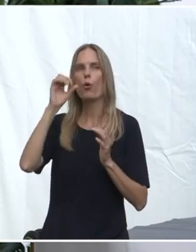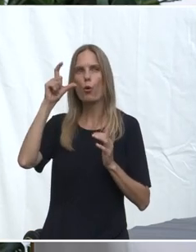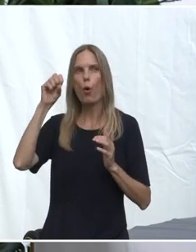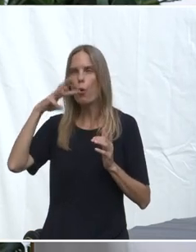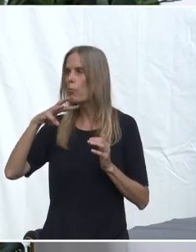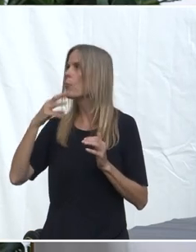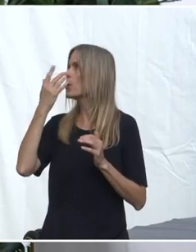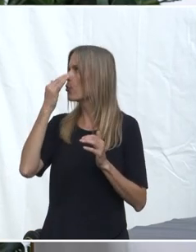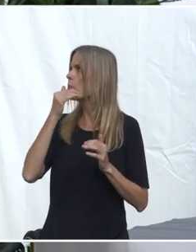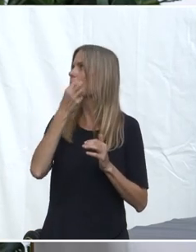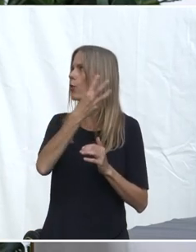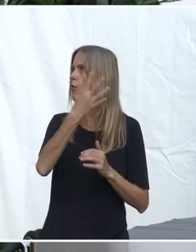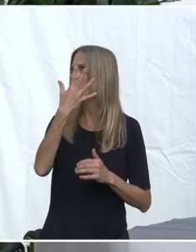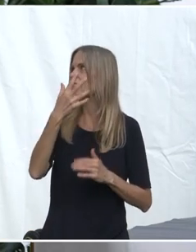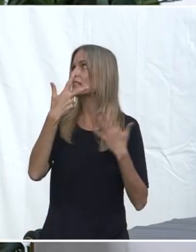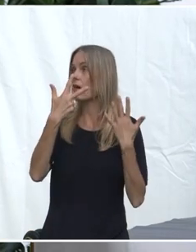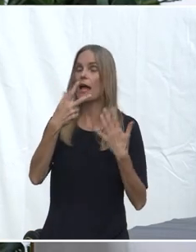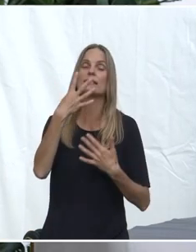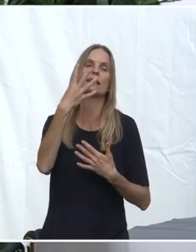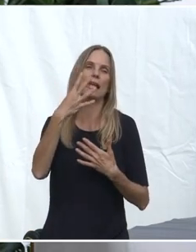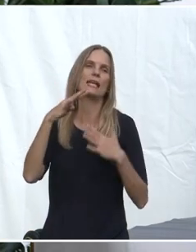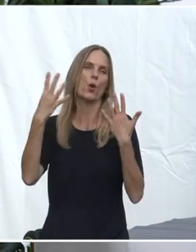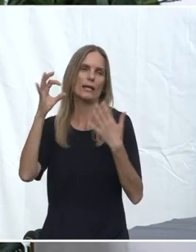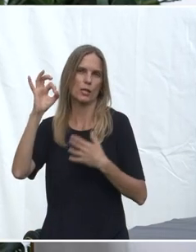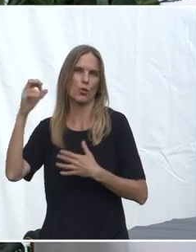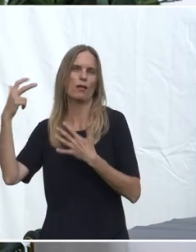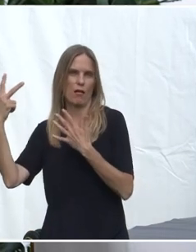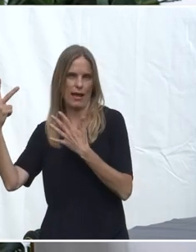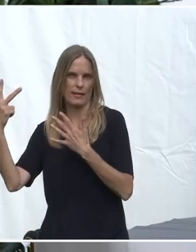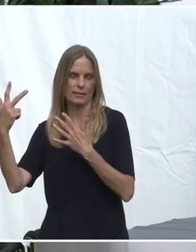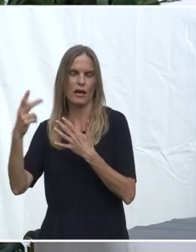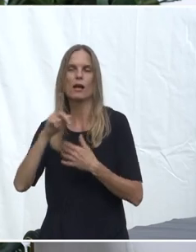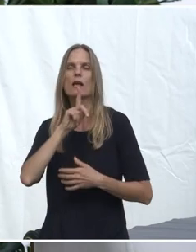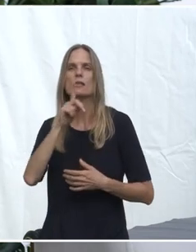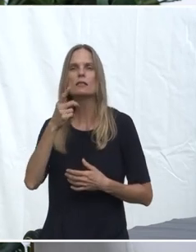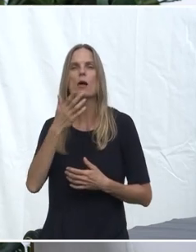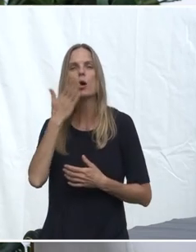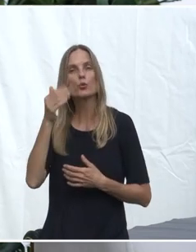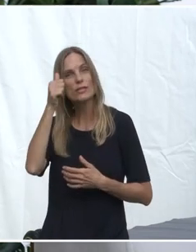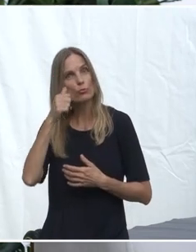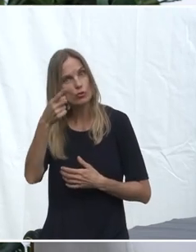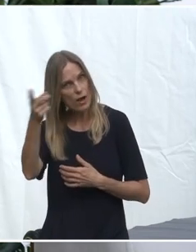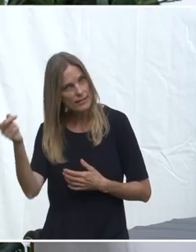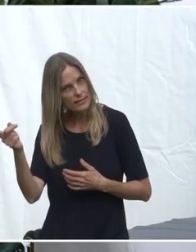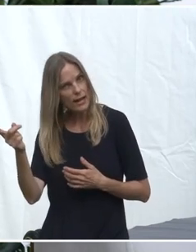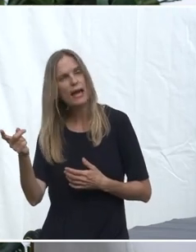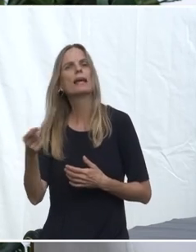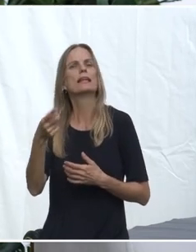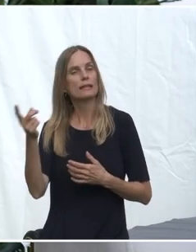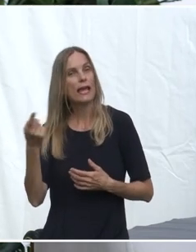358-49-08, and the same question to you, dear women, have you ever sought help for mental health issues?